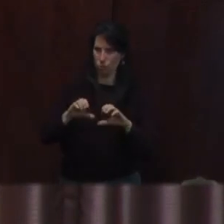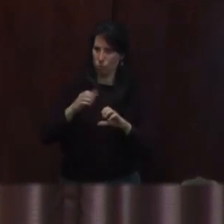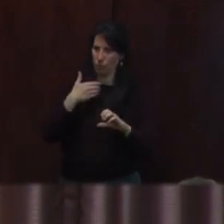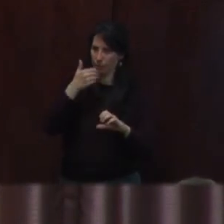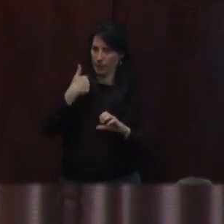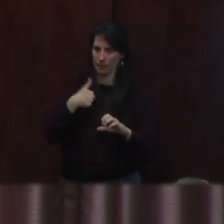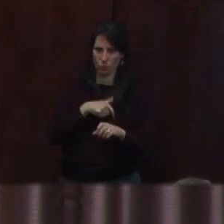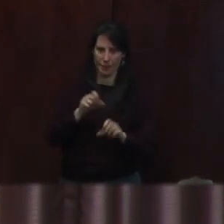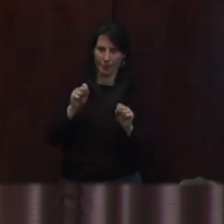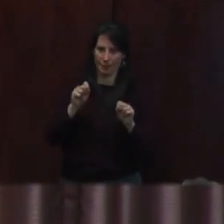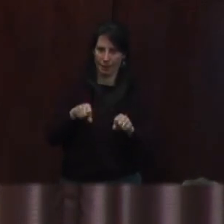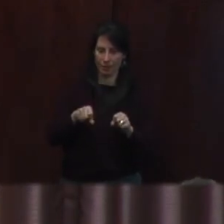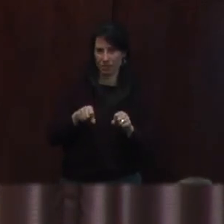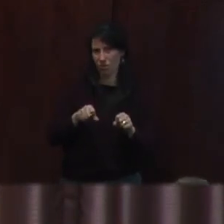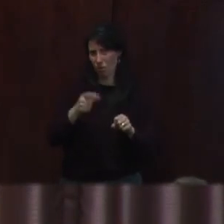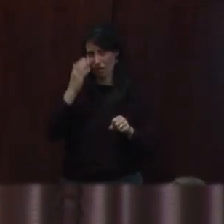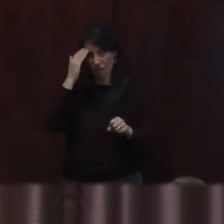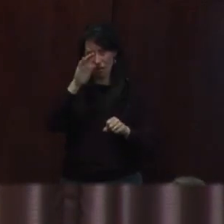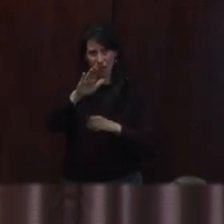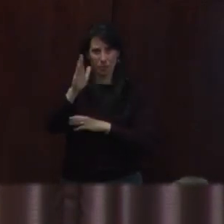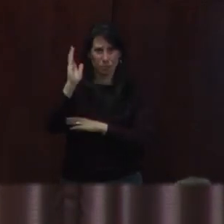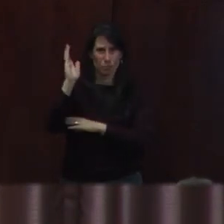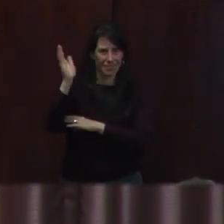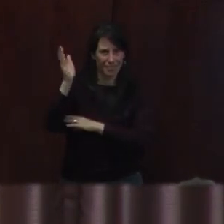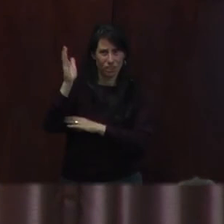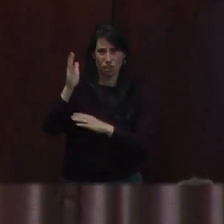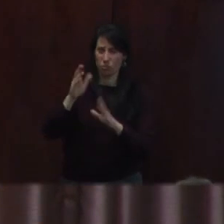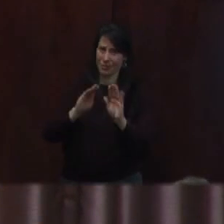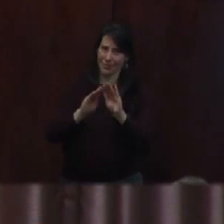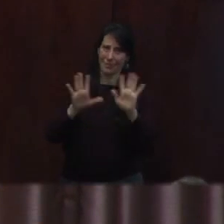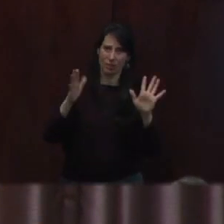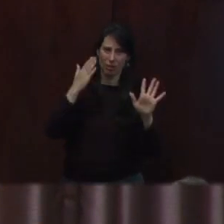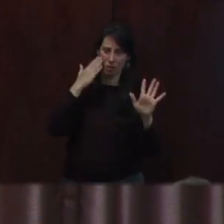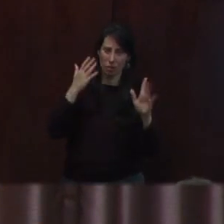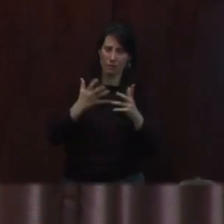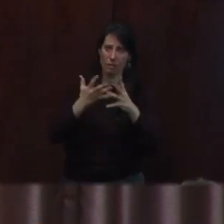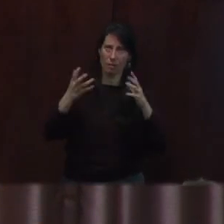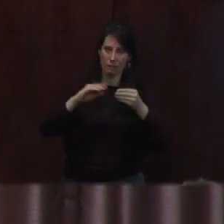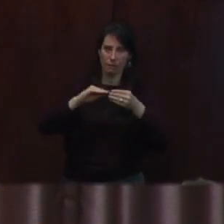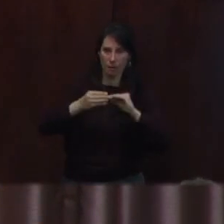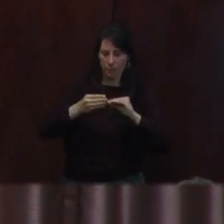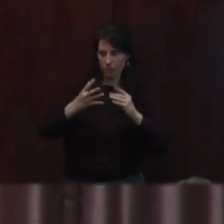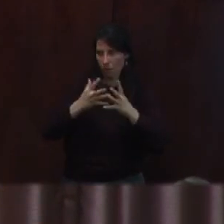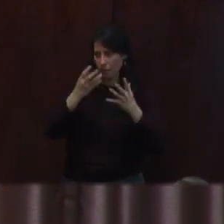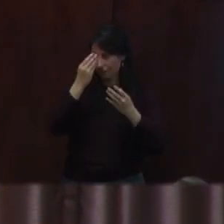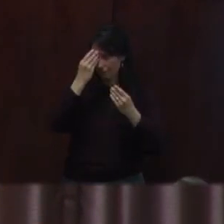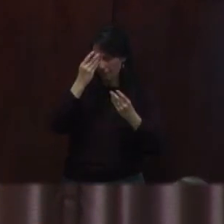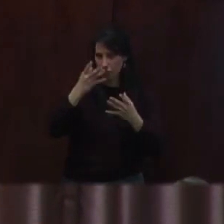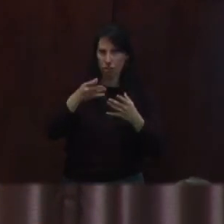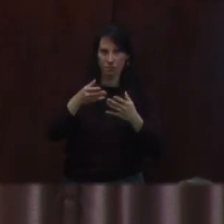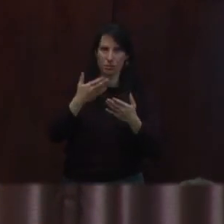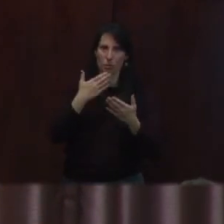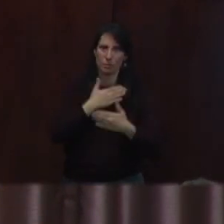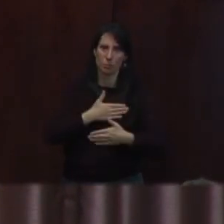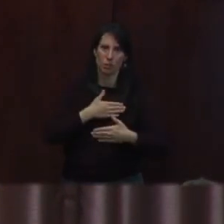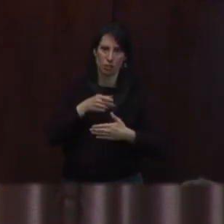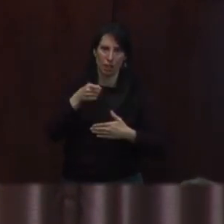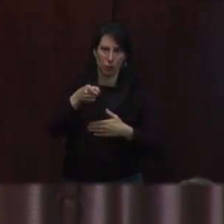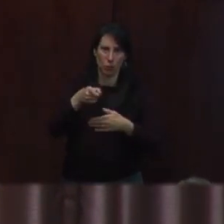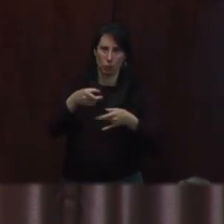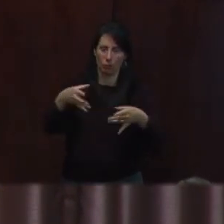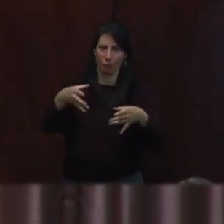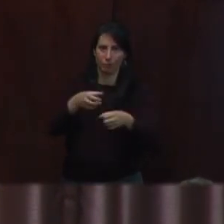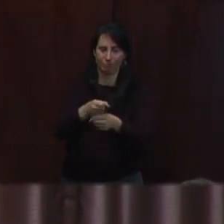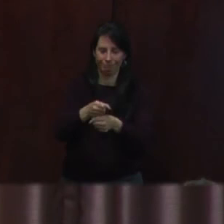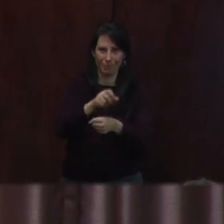accessible presentation of, I know there's a tremendous amount of data and logistics to distill down to something that we can digest and the community can. So thank you for